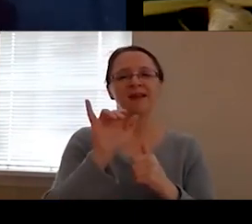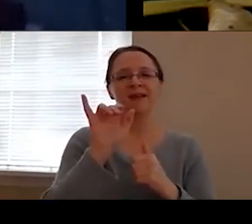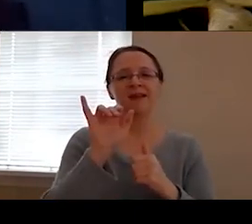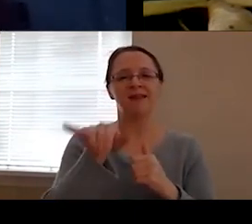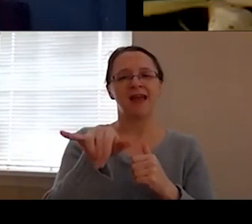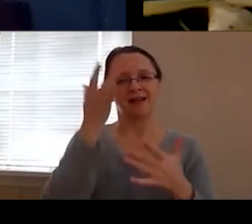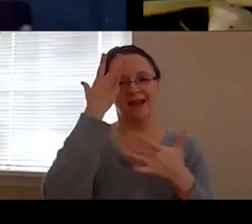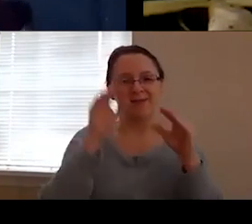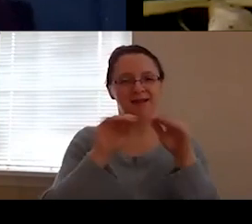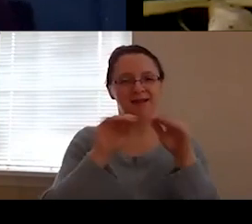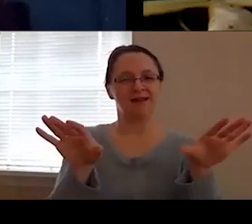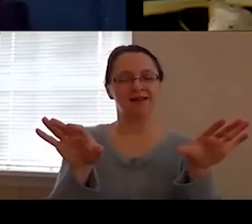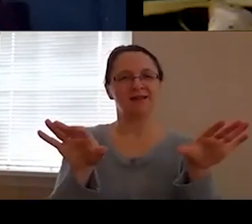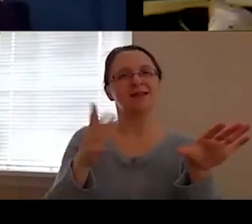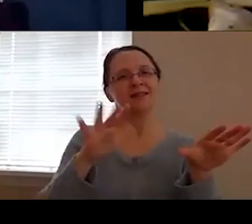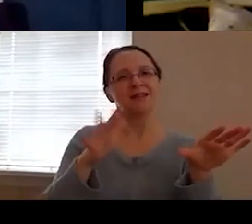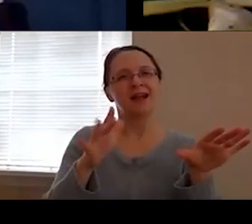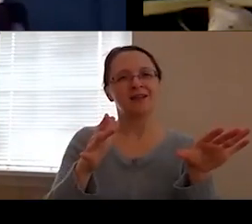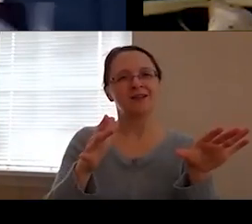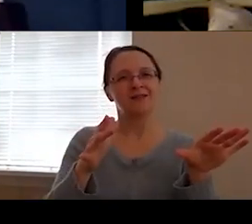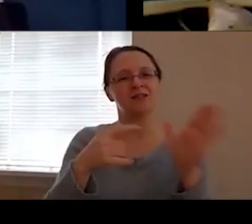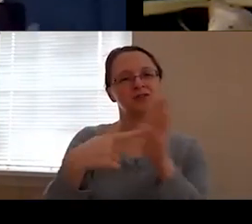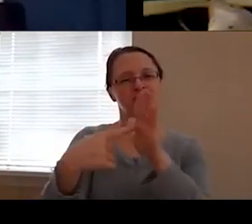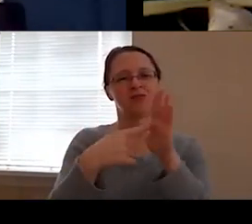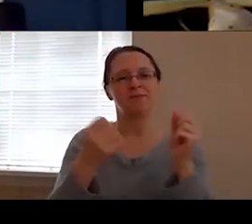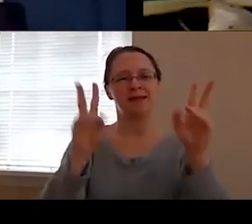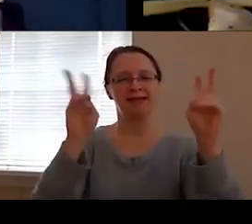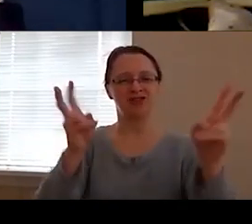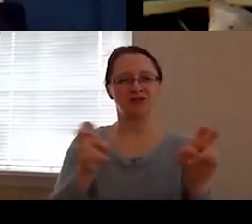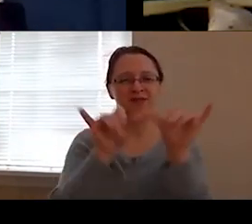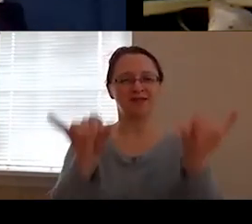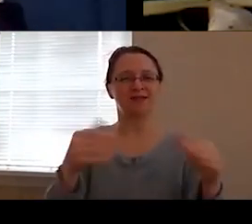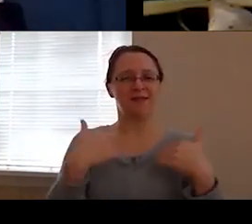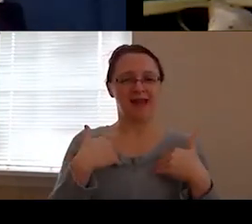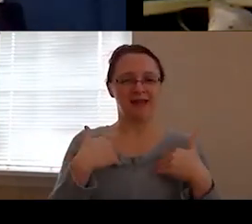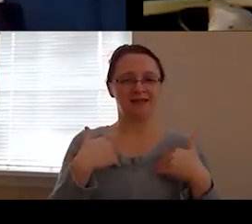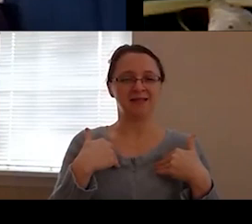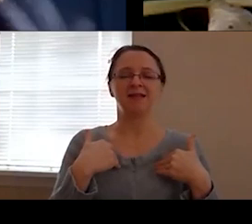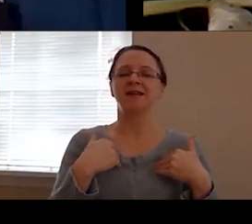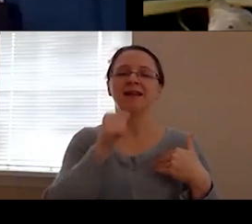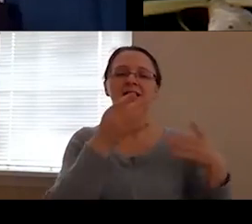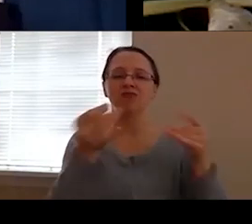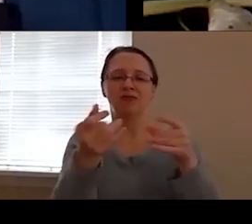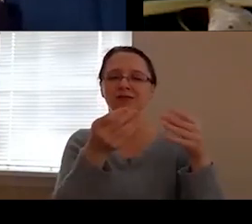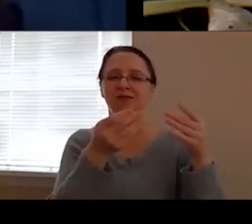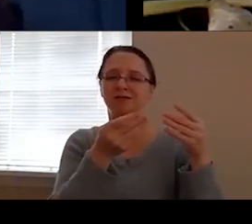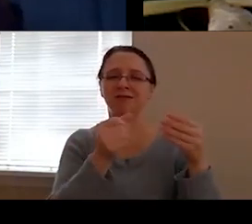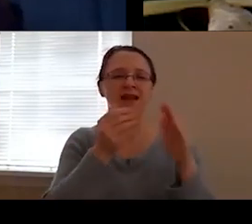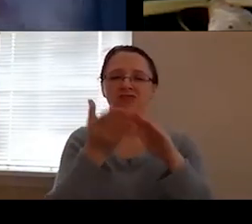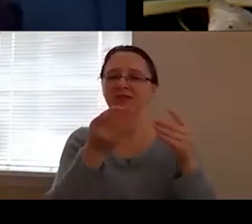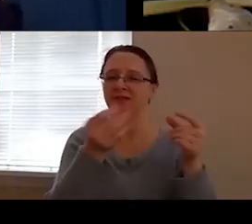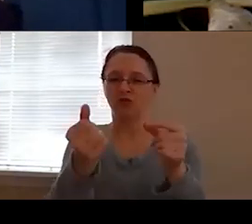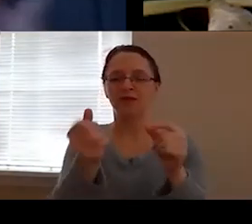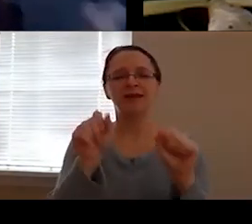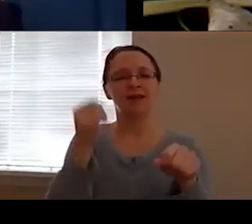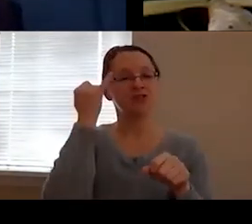epidemic has kind of revealed all of the issues in the system and the inefficiencies. So imagine if you could actually send